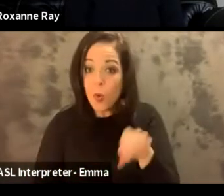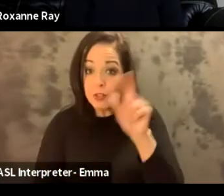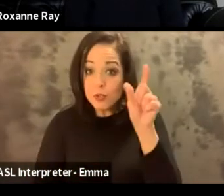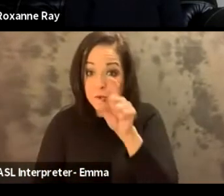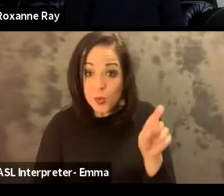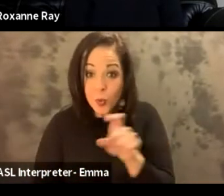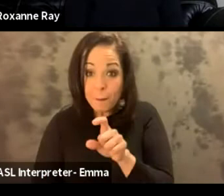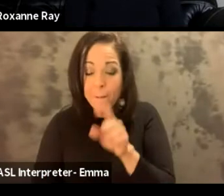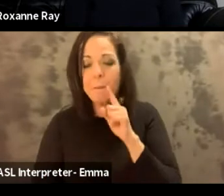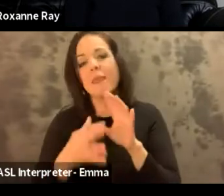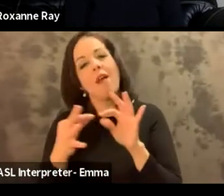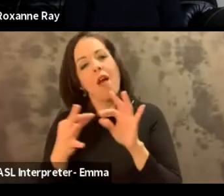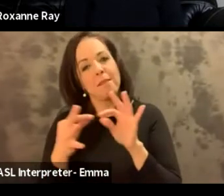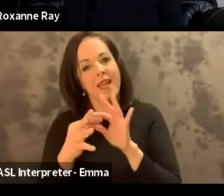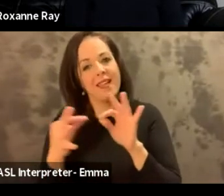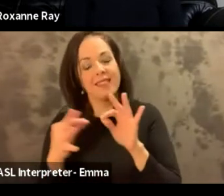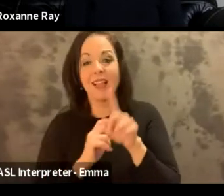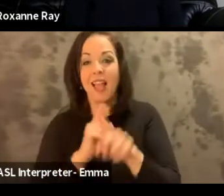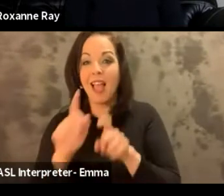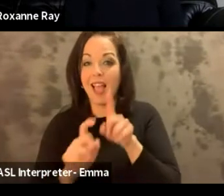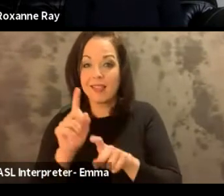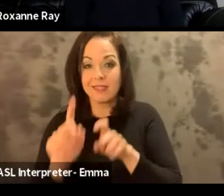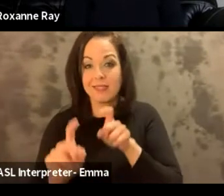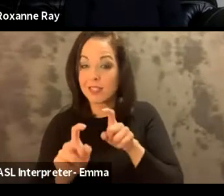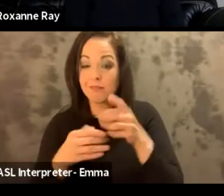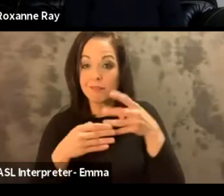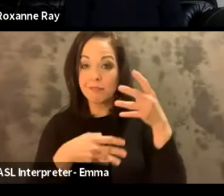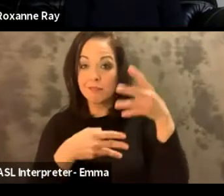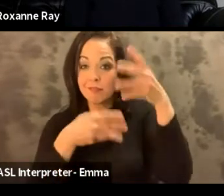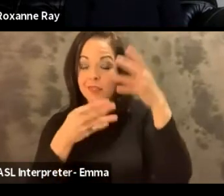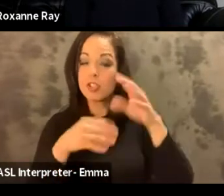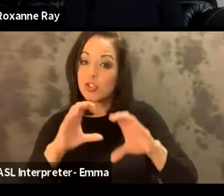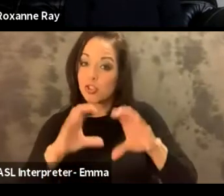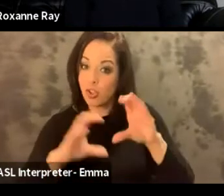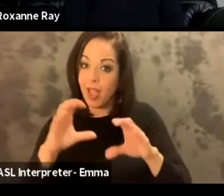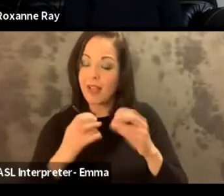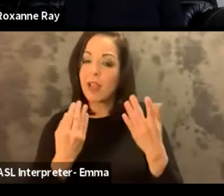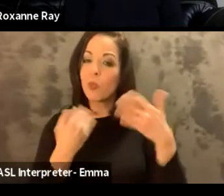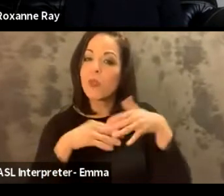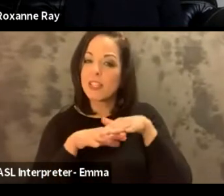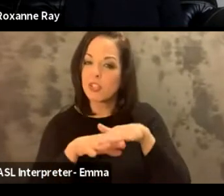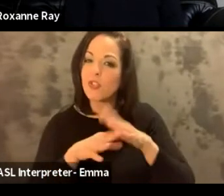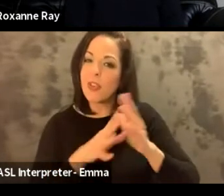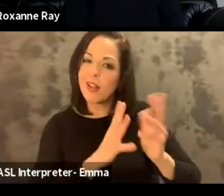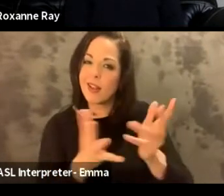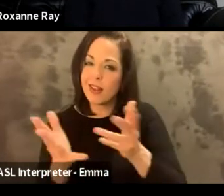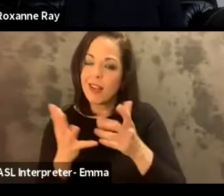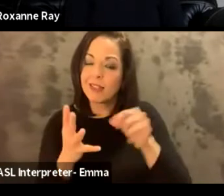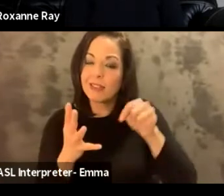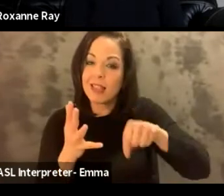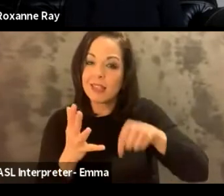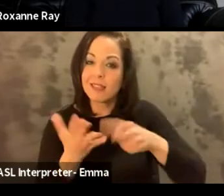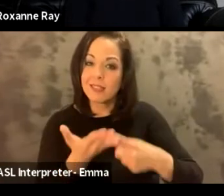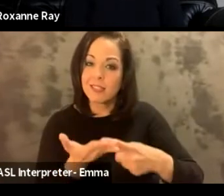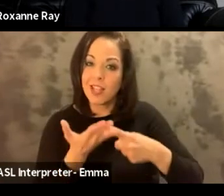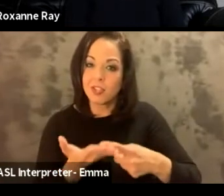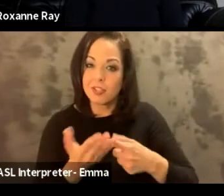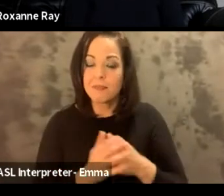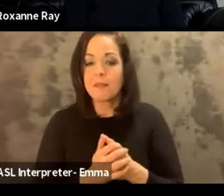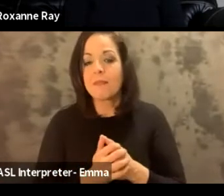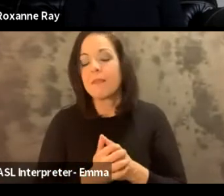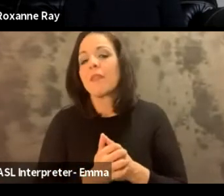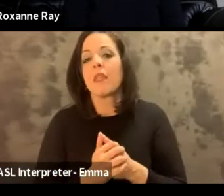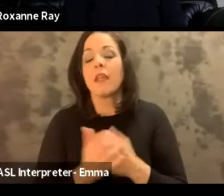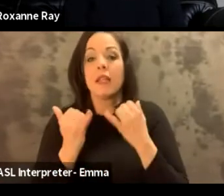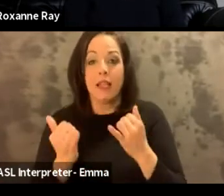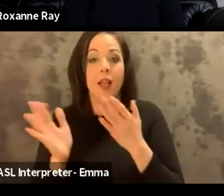comment or ask questions throughout the conversation in the chat, and we'll integrate that into our discussion. Now I'm